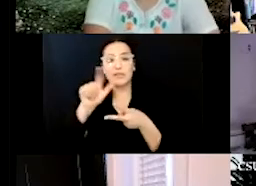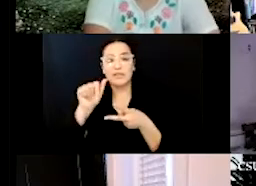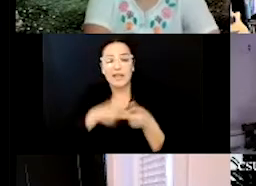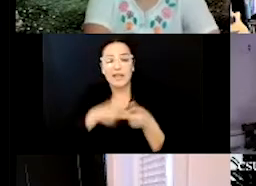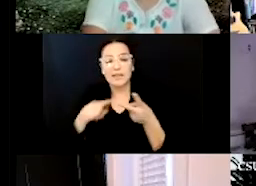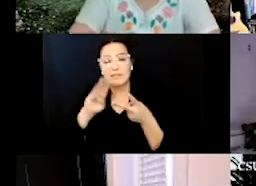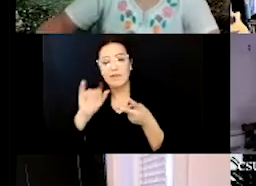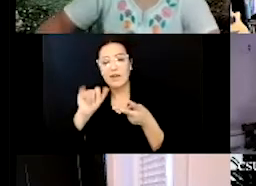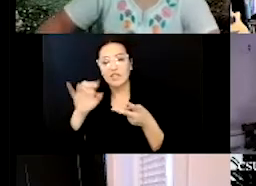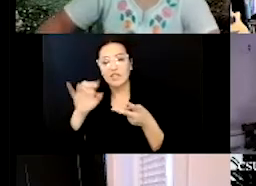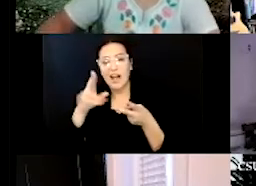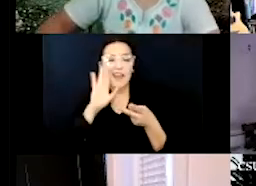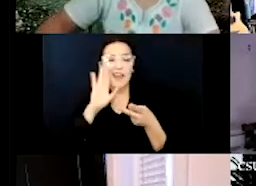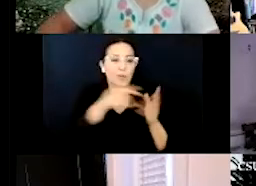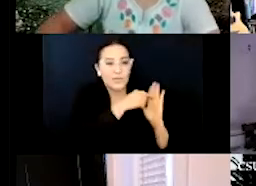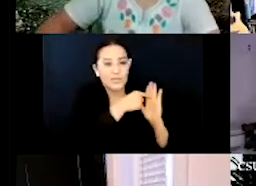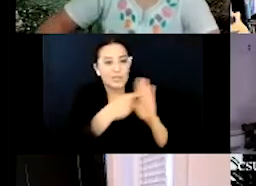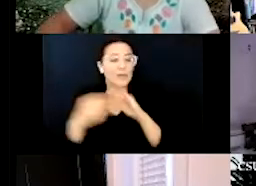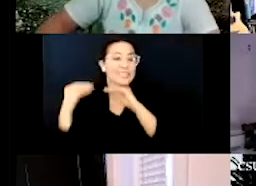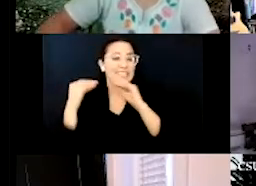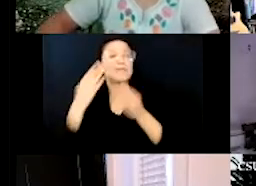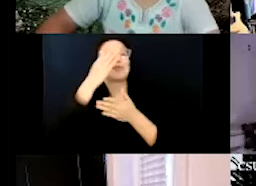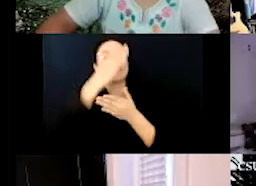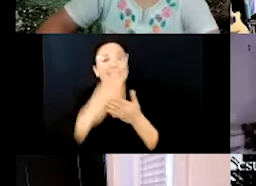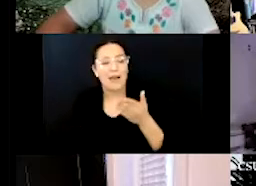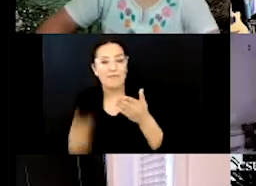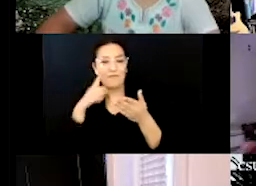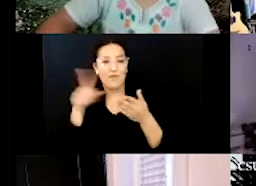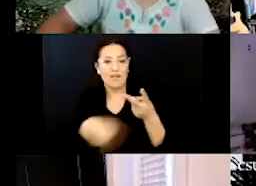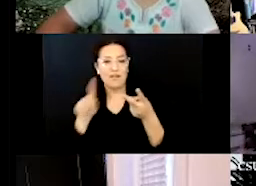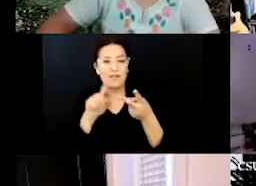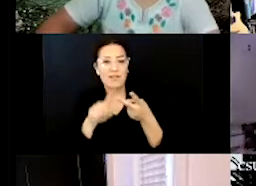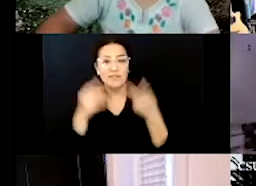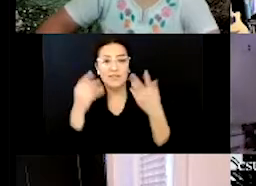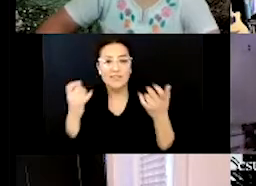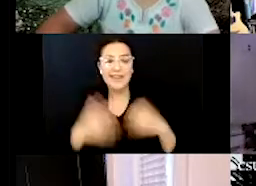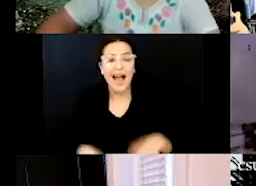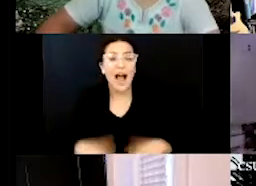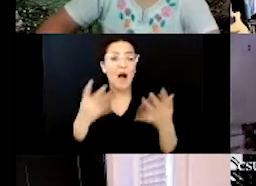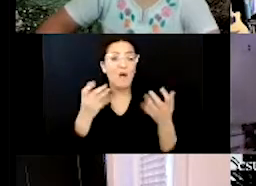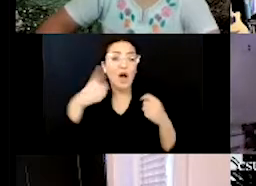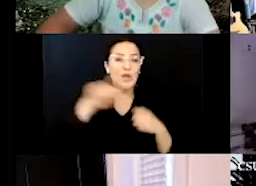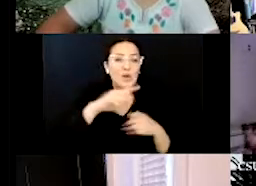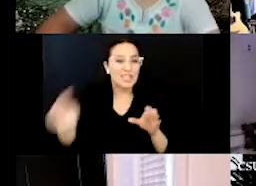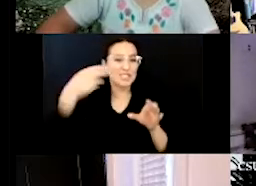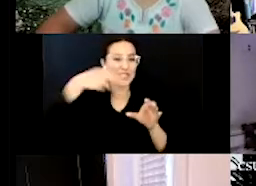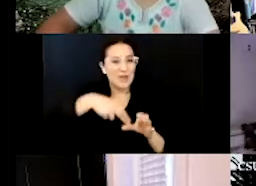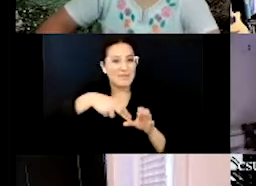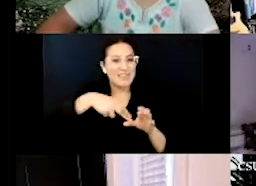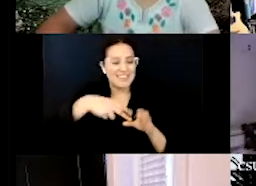teaching you some basic steps of bachata. So I welcome you to join me and